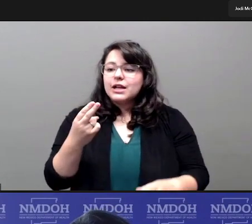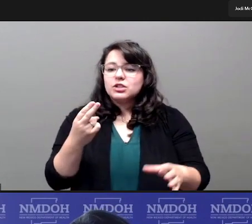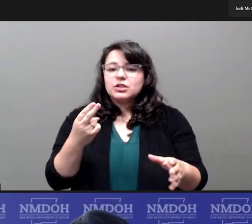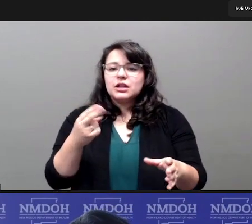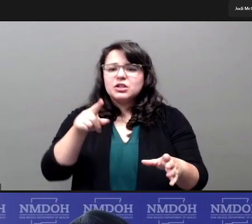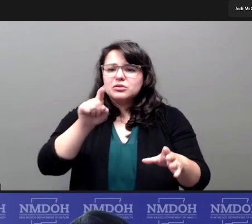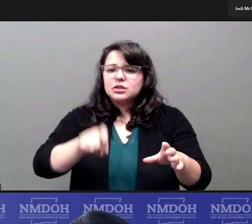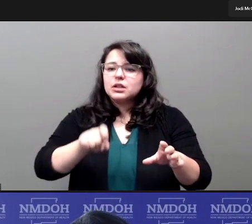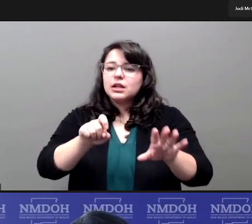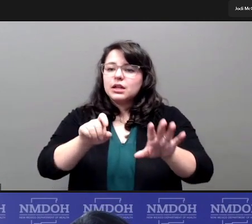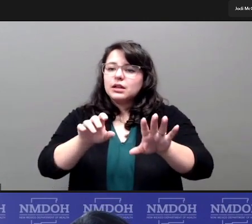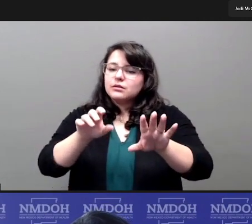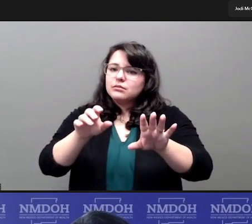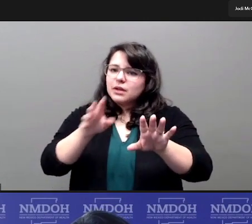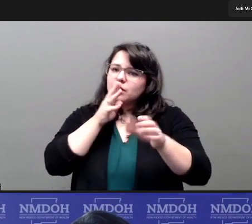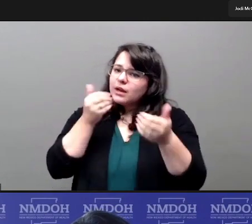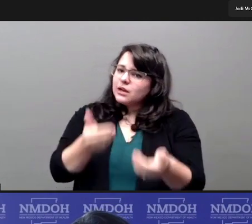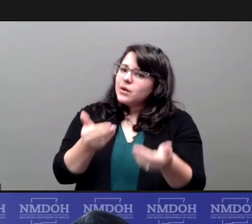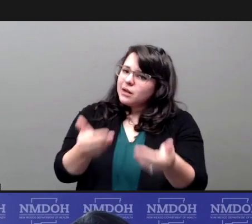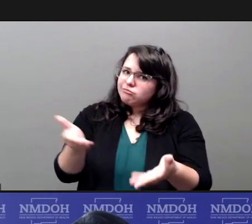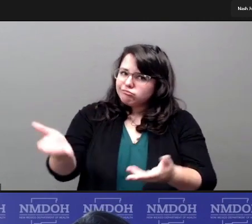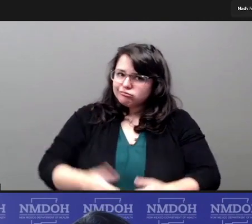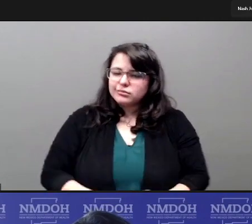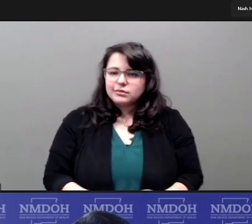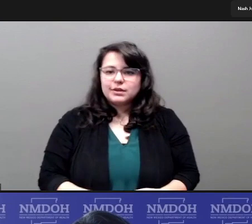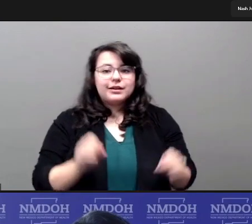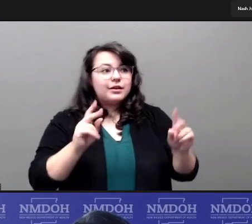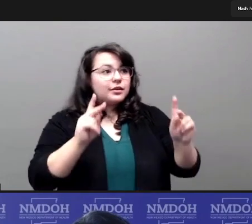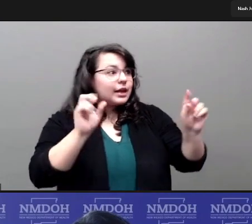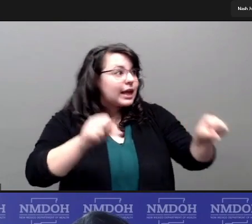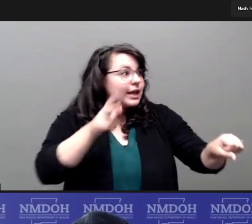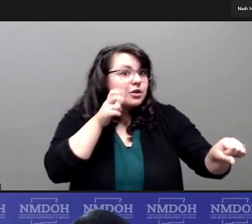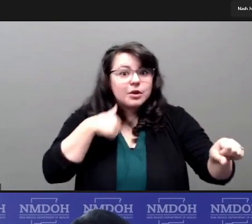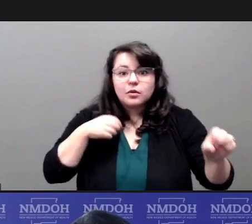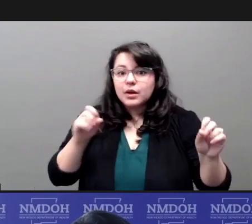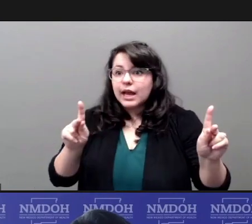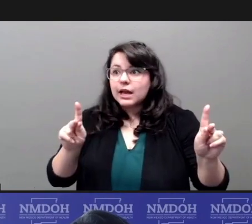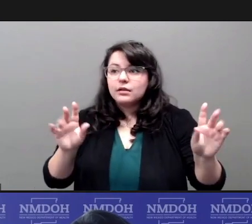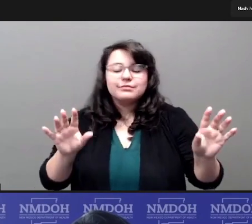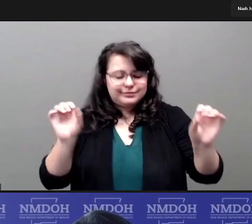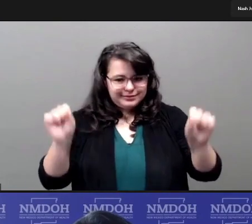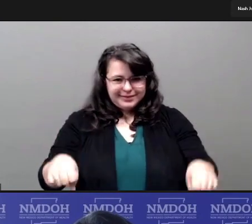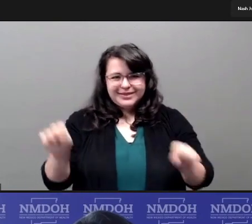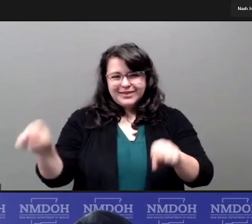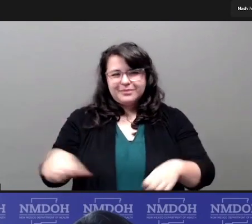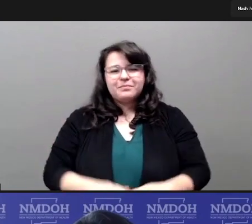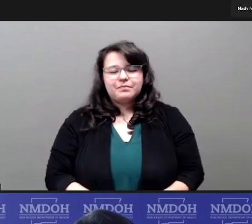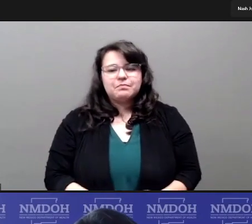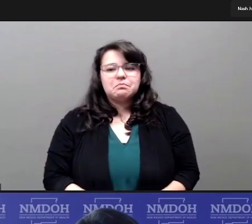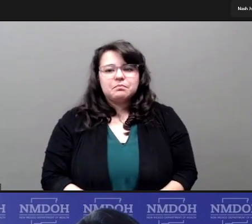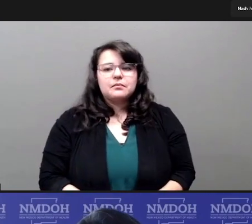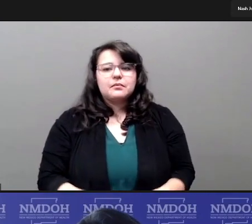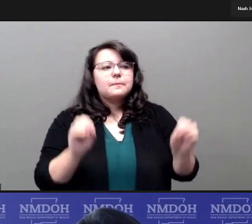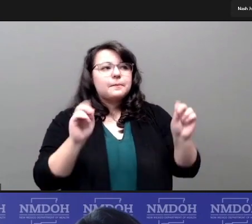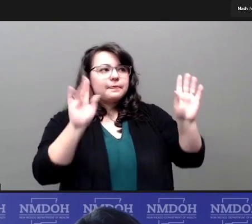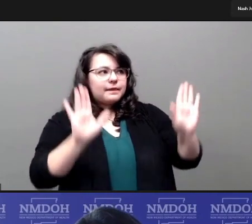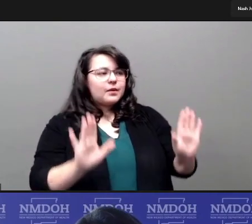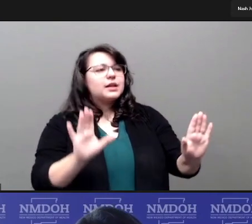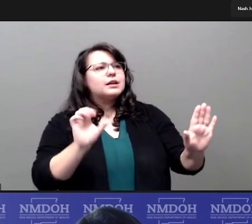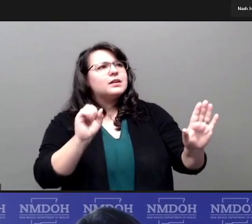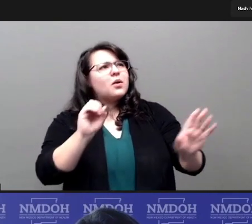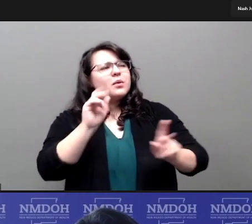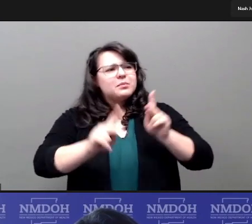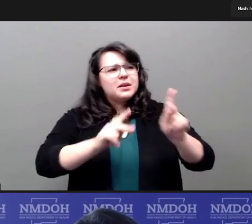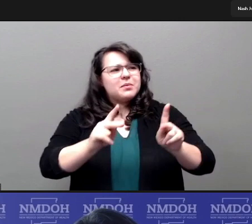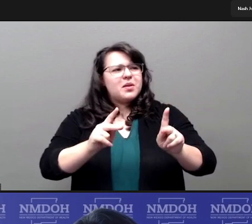unmute yourself and ask your question. All right, can you hear me all right? Yes. Yeah. Great. So with people